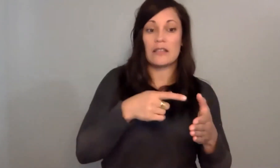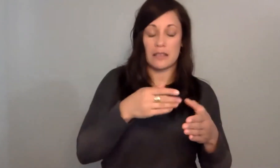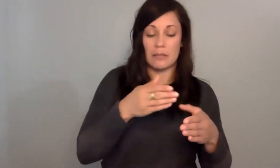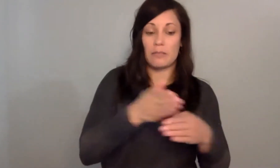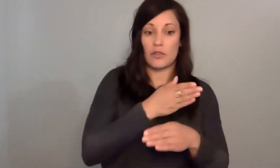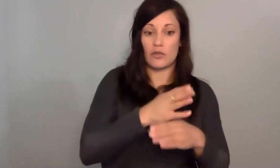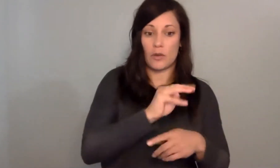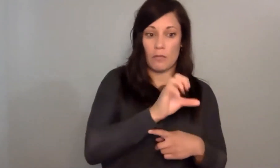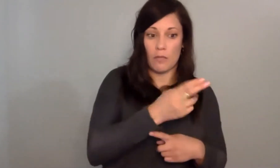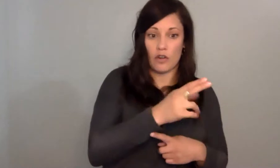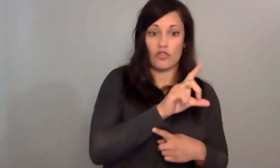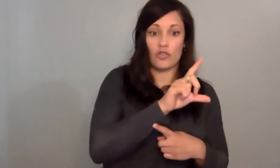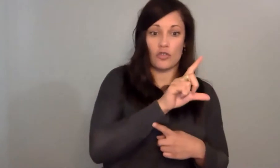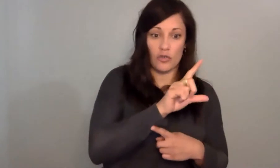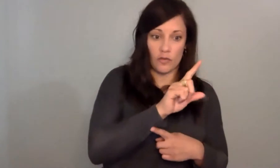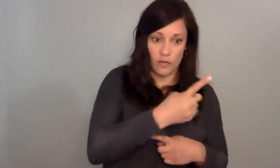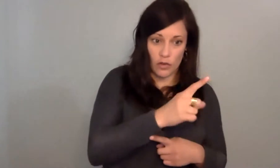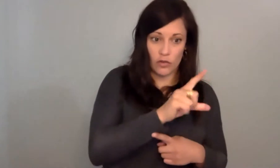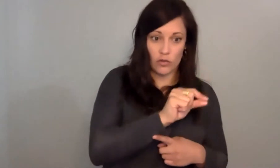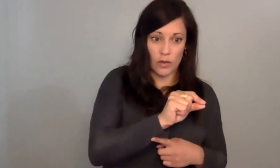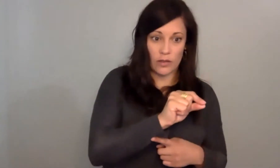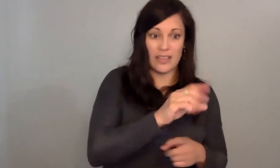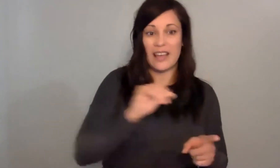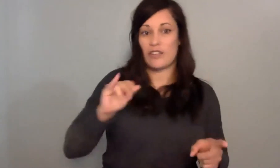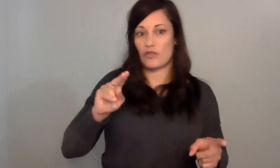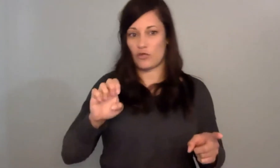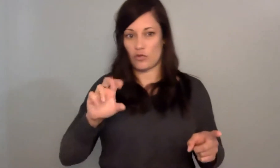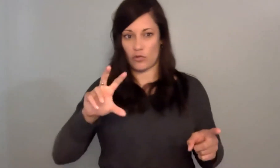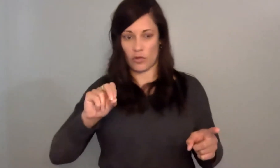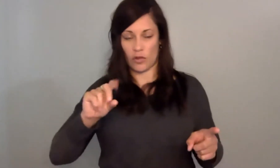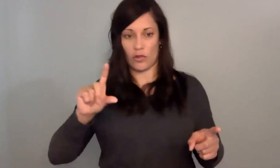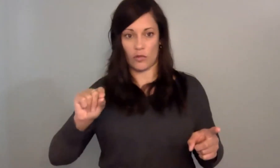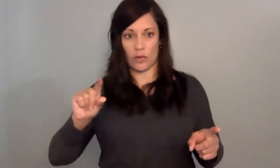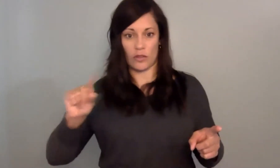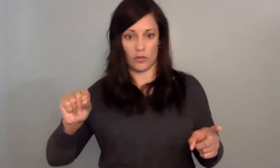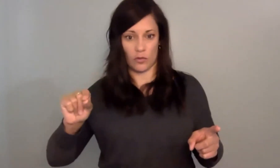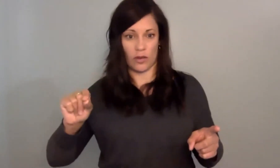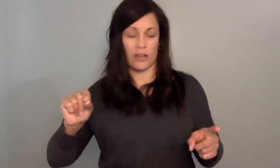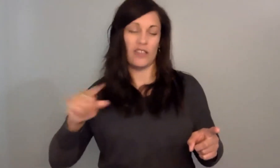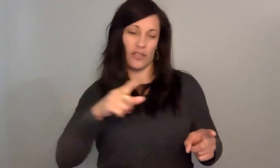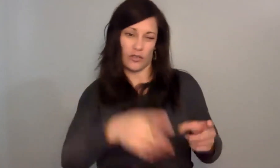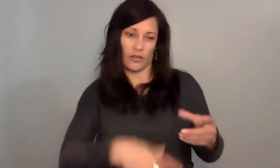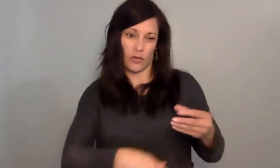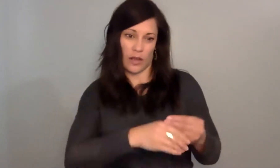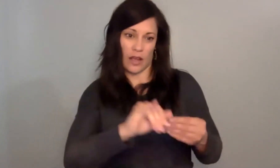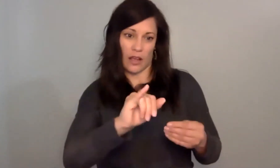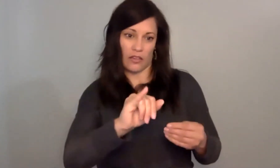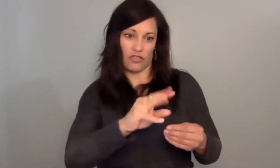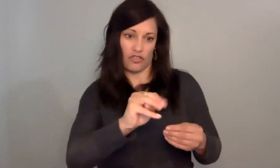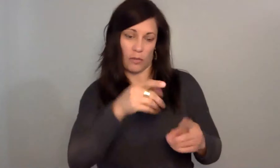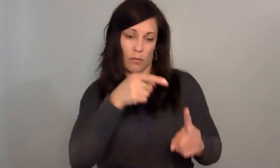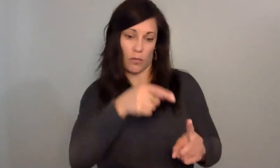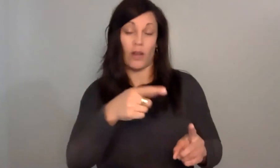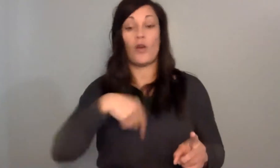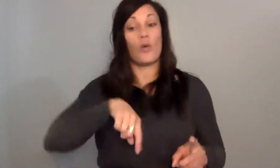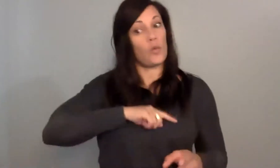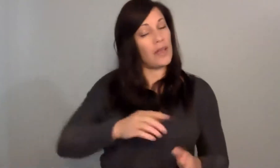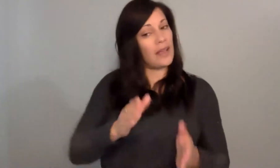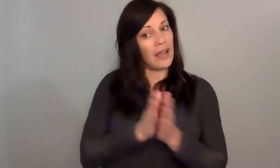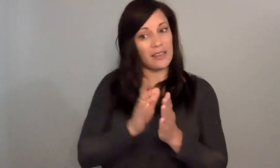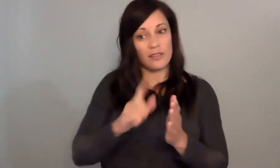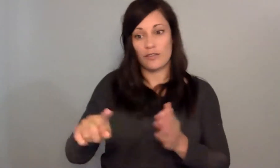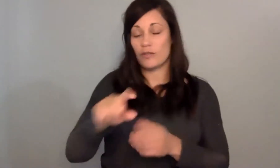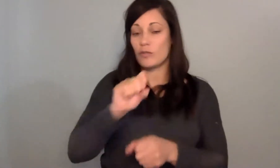June 30th, 2021. So that's to Jim's point. We encourage you to work with your financial advisors